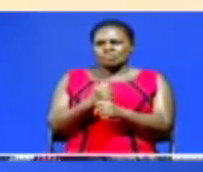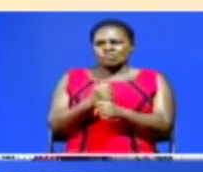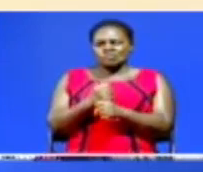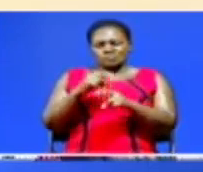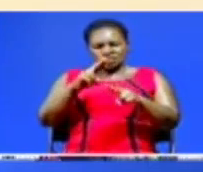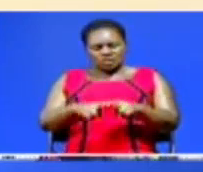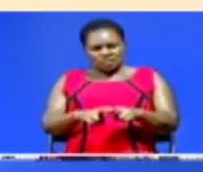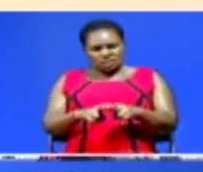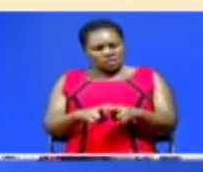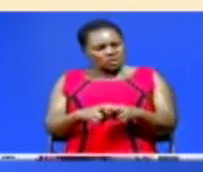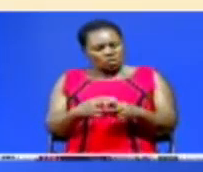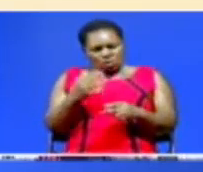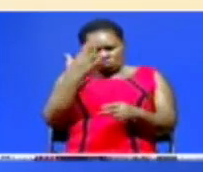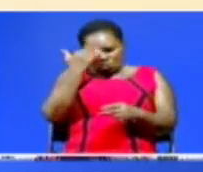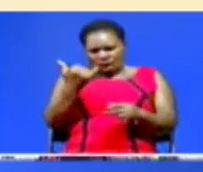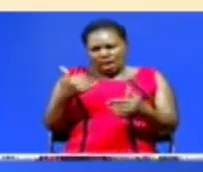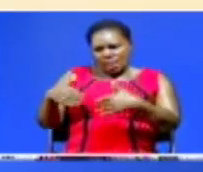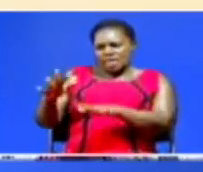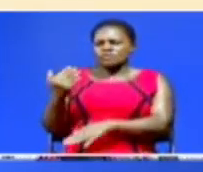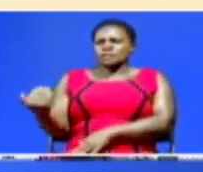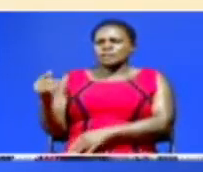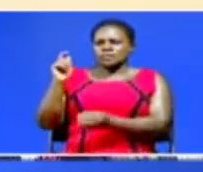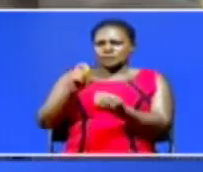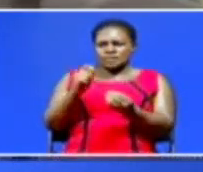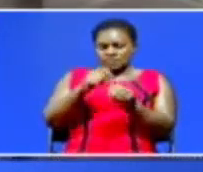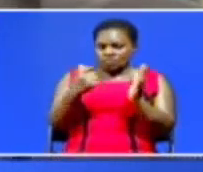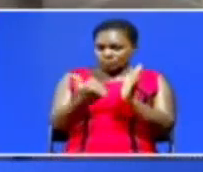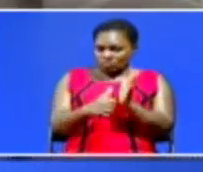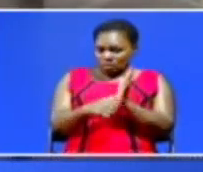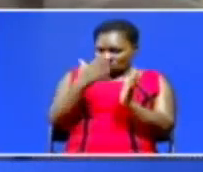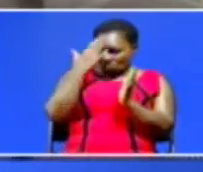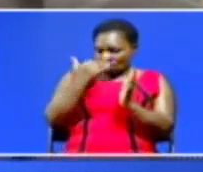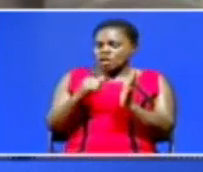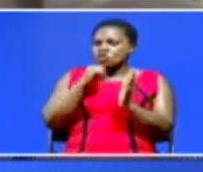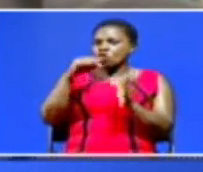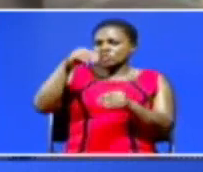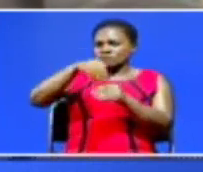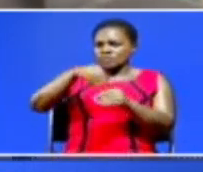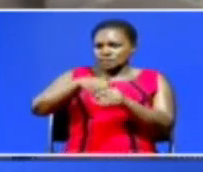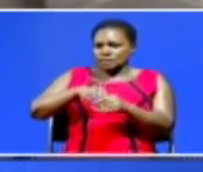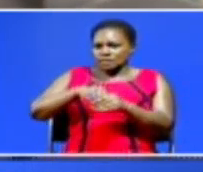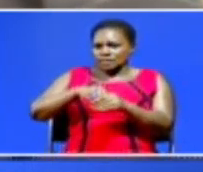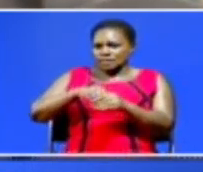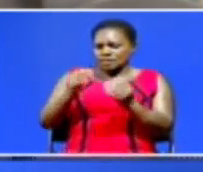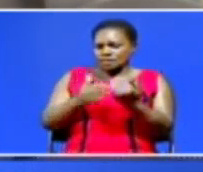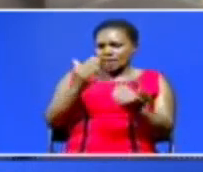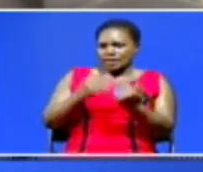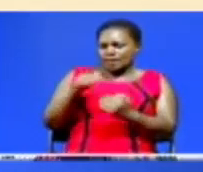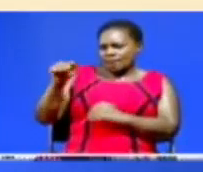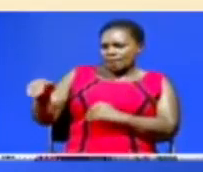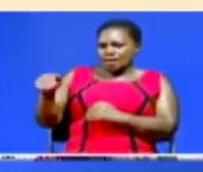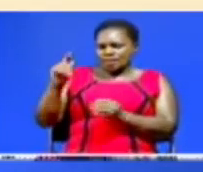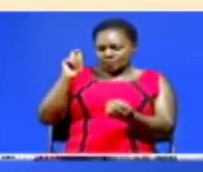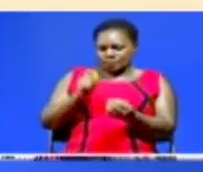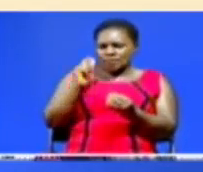and say, where are we leaving children? If testing is the problem, why are we not investing in point of care, early infant